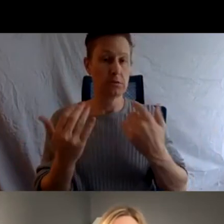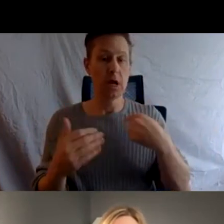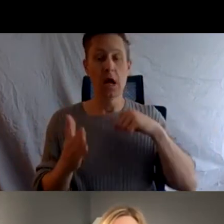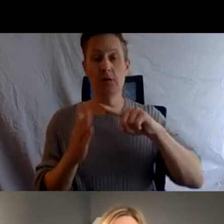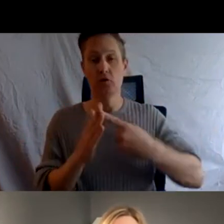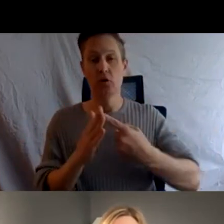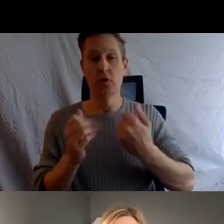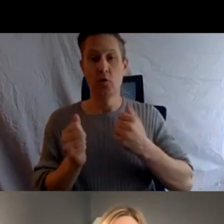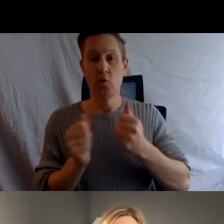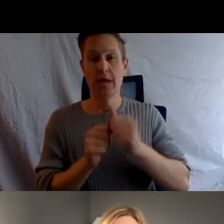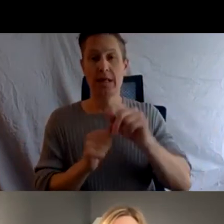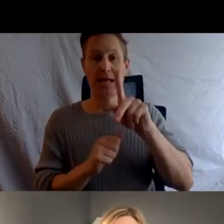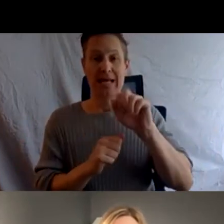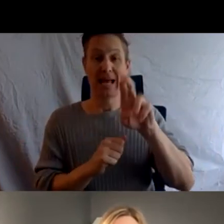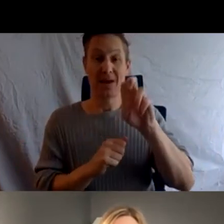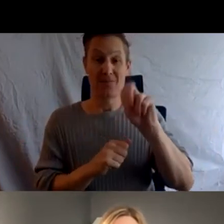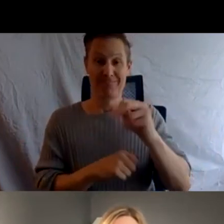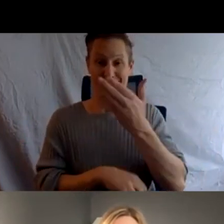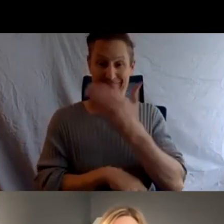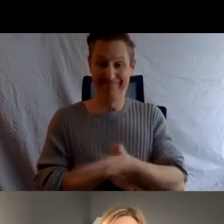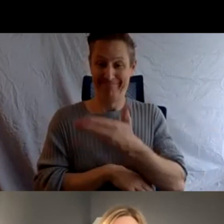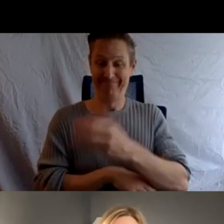with Karen.